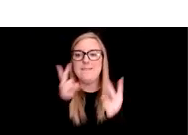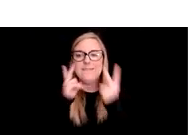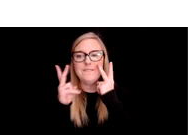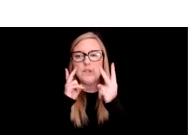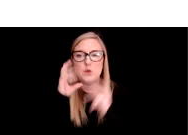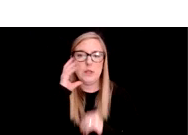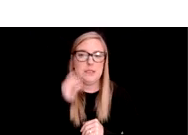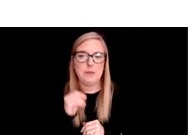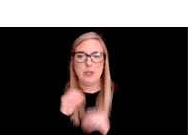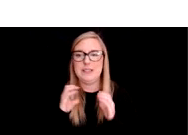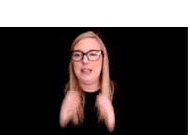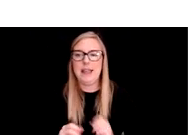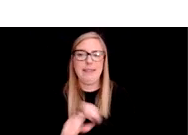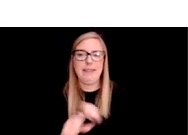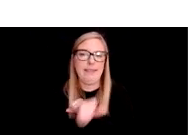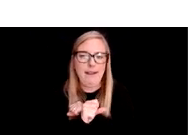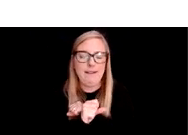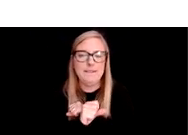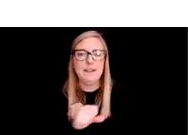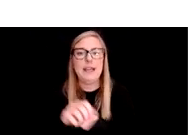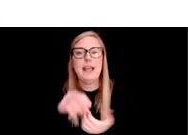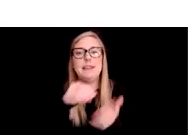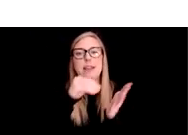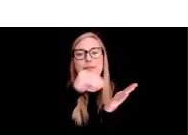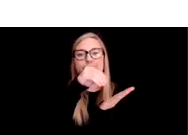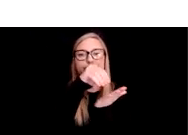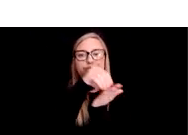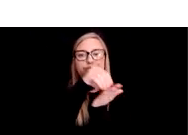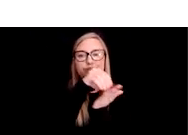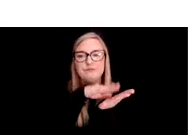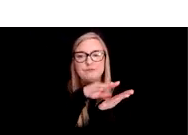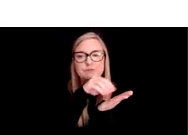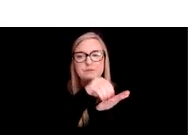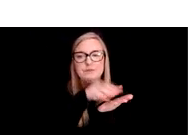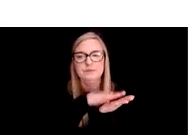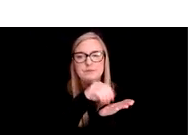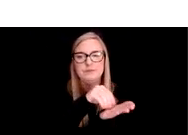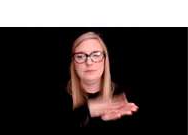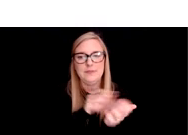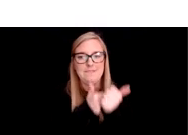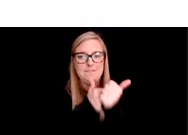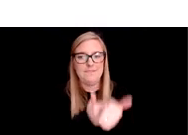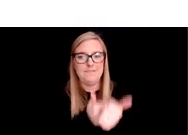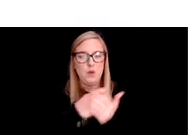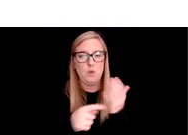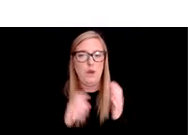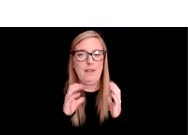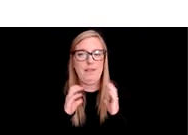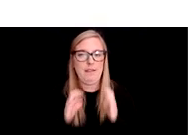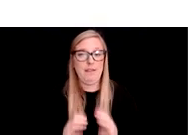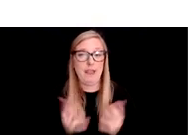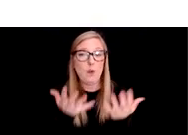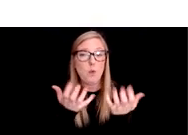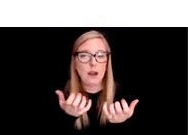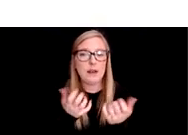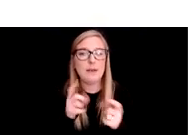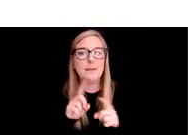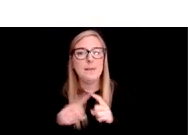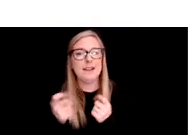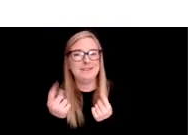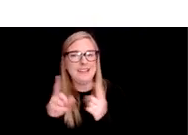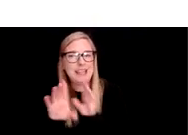loved and documented that as precisely as they could. But when they documented it, the development team took